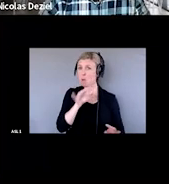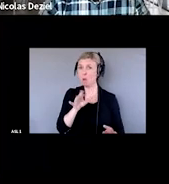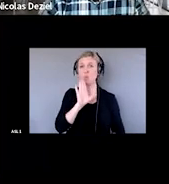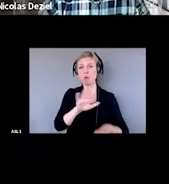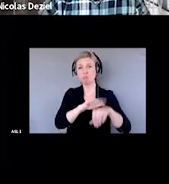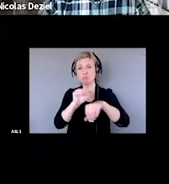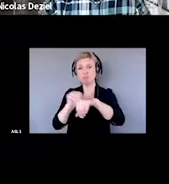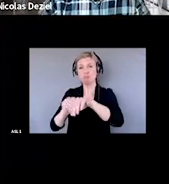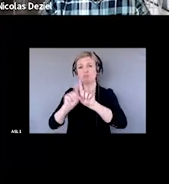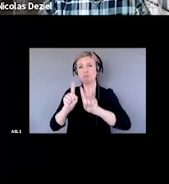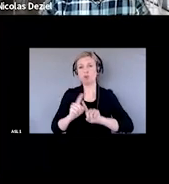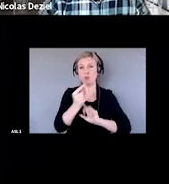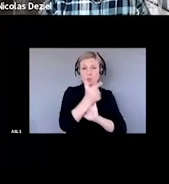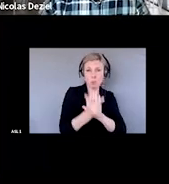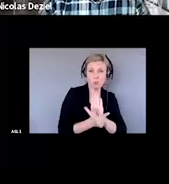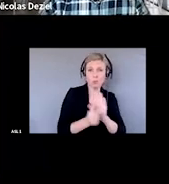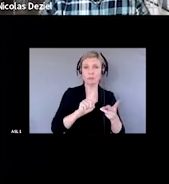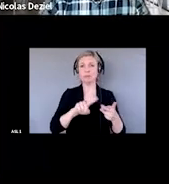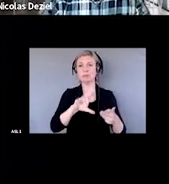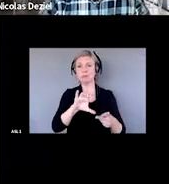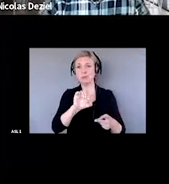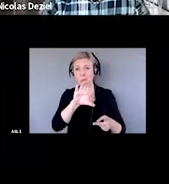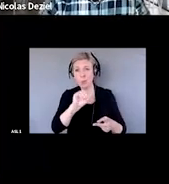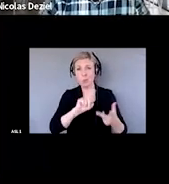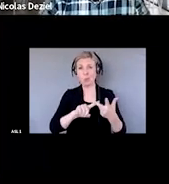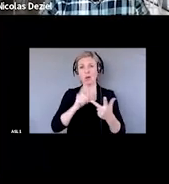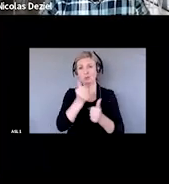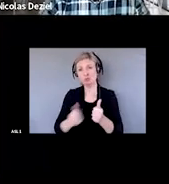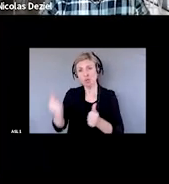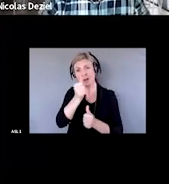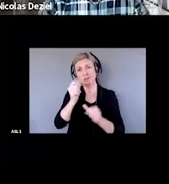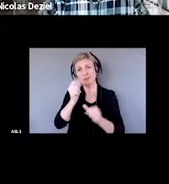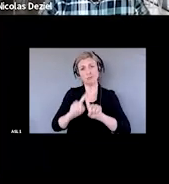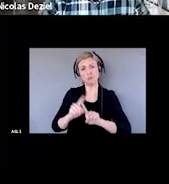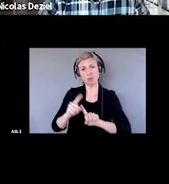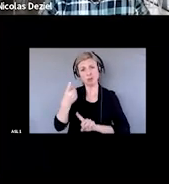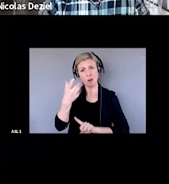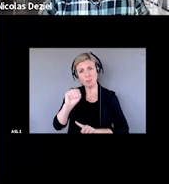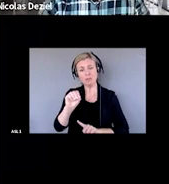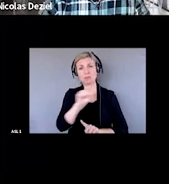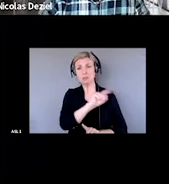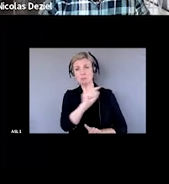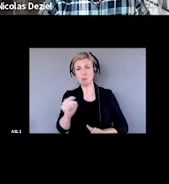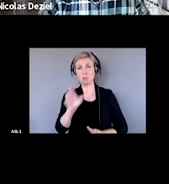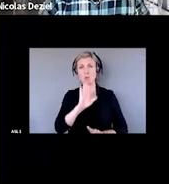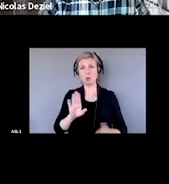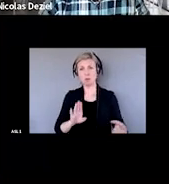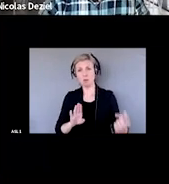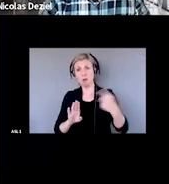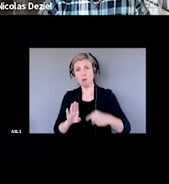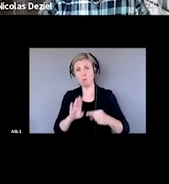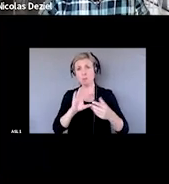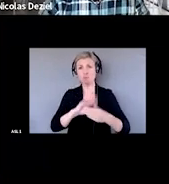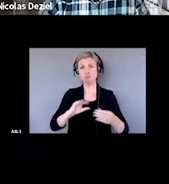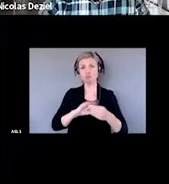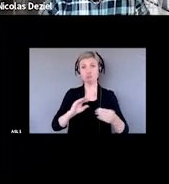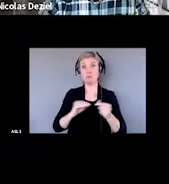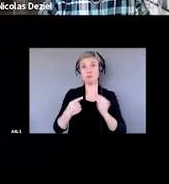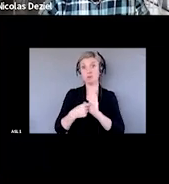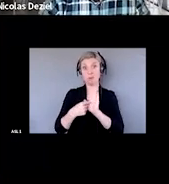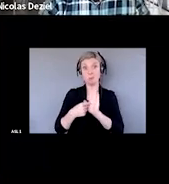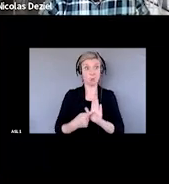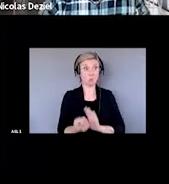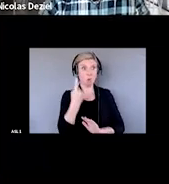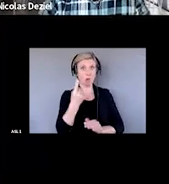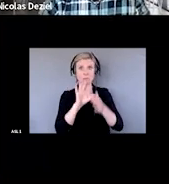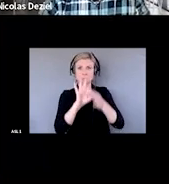of, you know, different companies, and they're really there to talk about their own experience. We got one on Amazon and how they handled infringement.